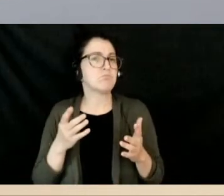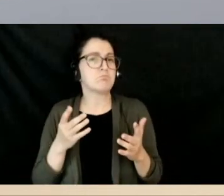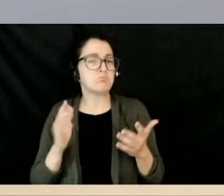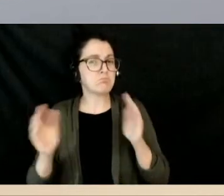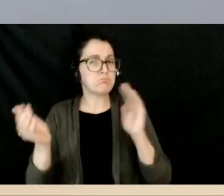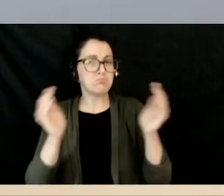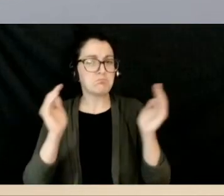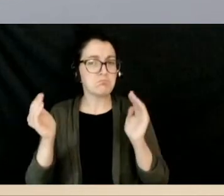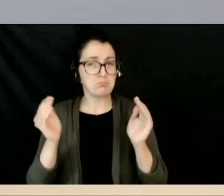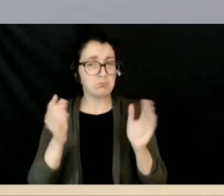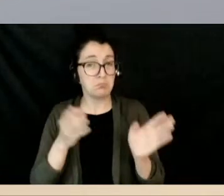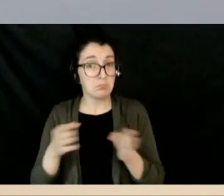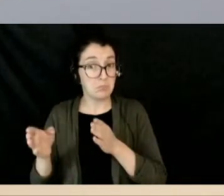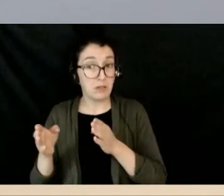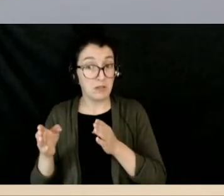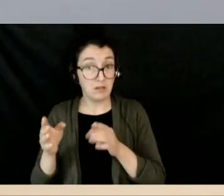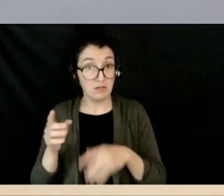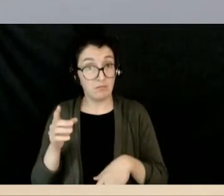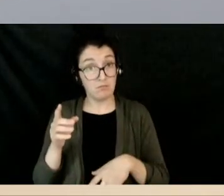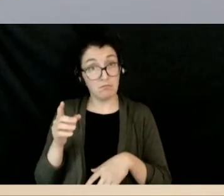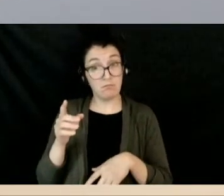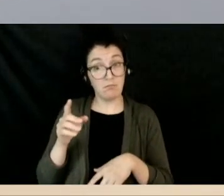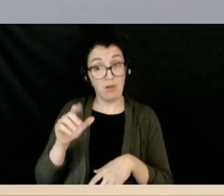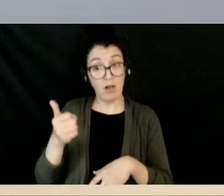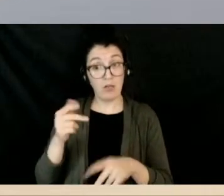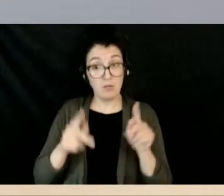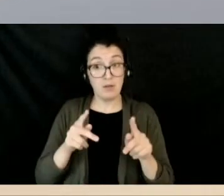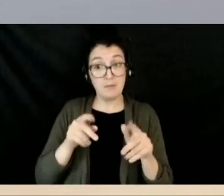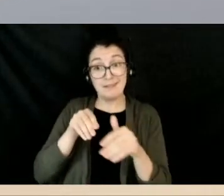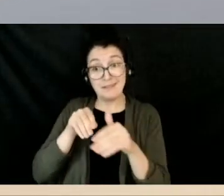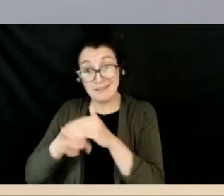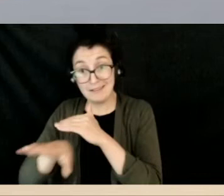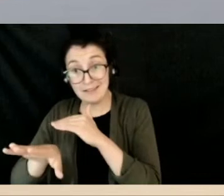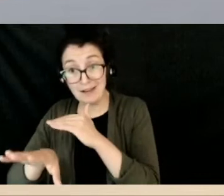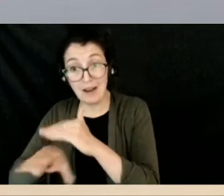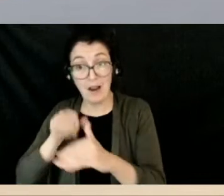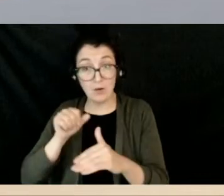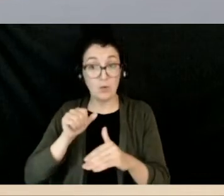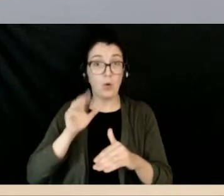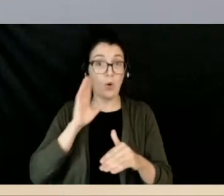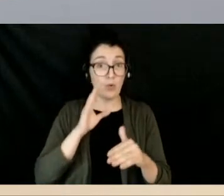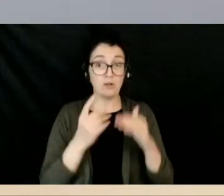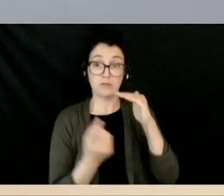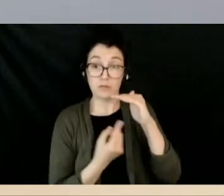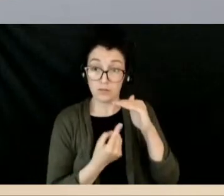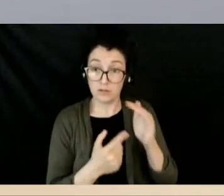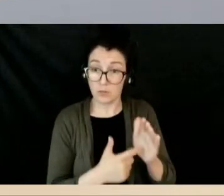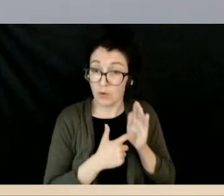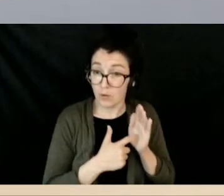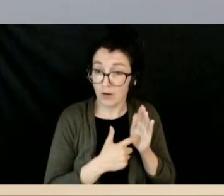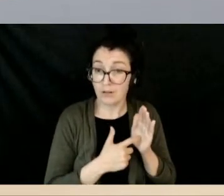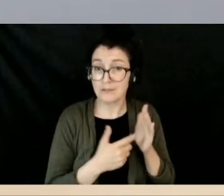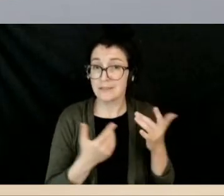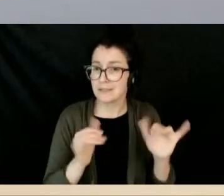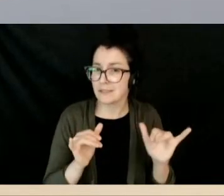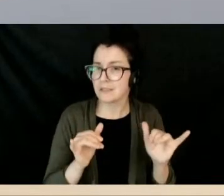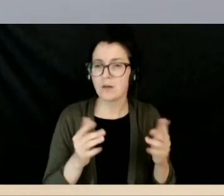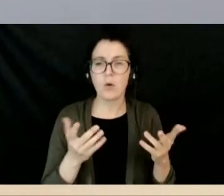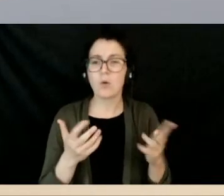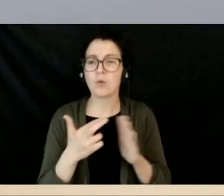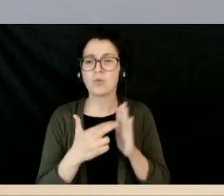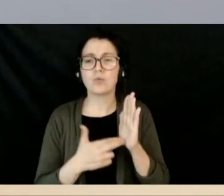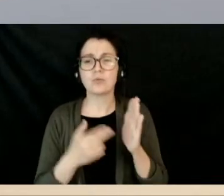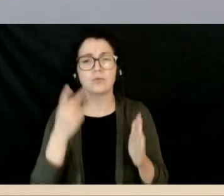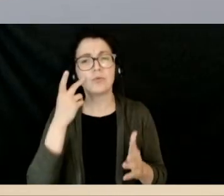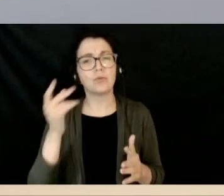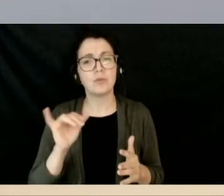able to travel back then, or will there be other restrictions in place in other provinces they need to adhere to, or will it be similar to what